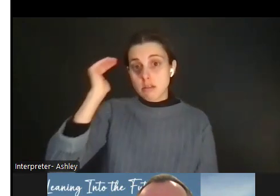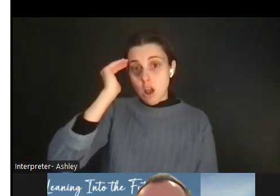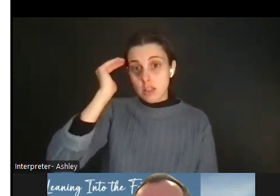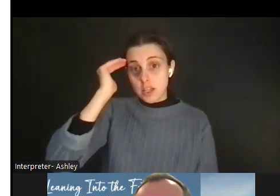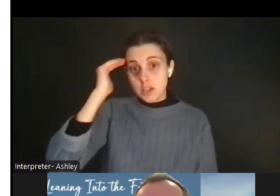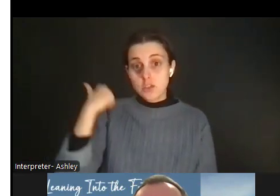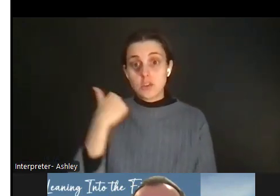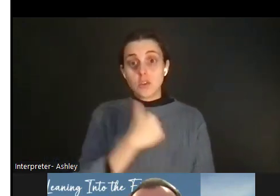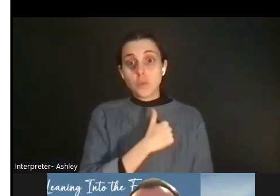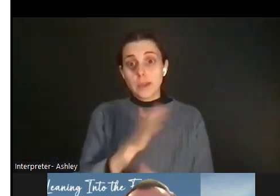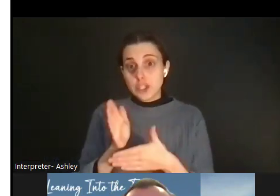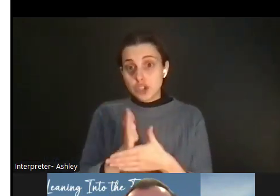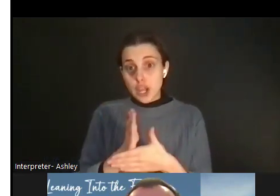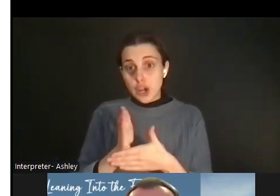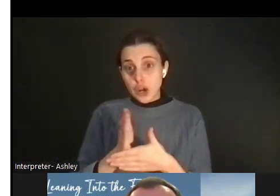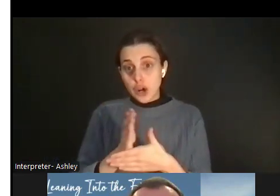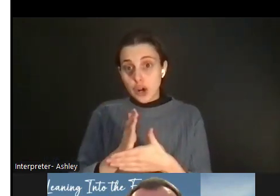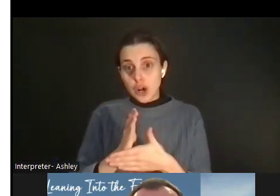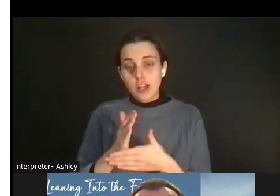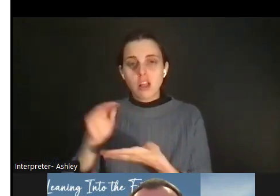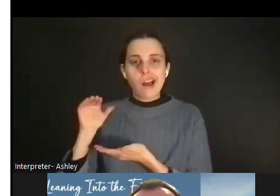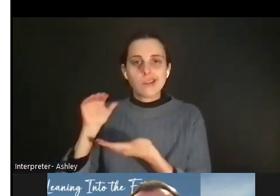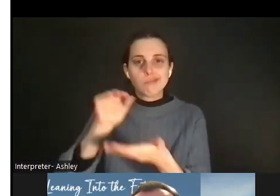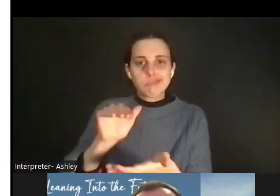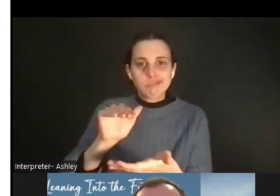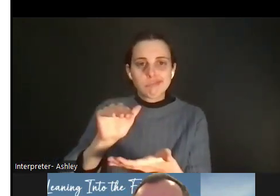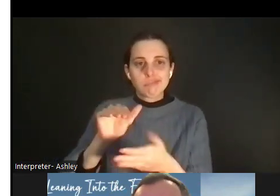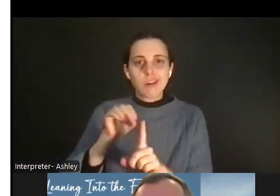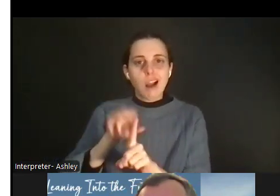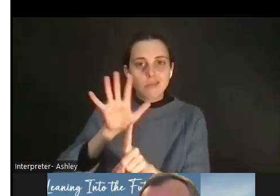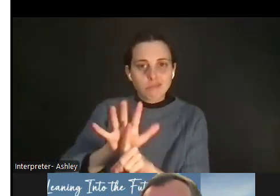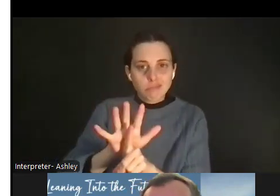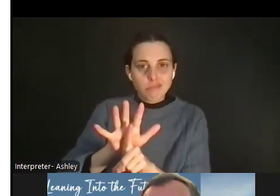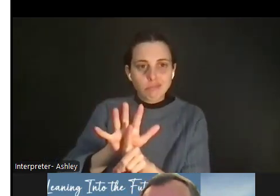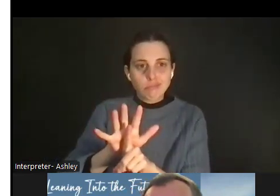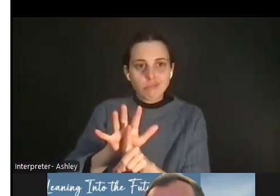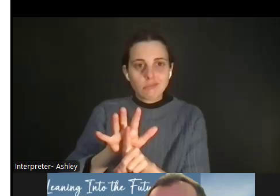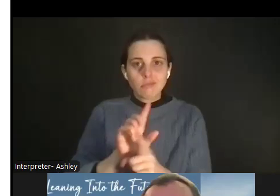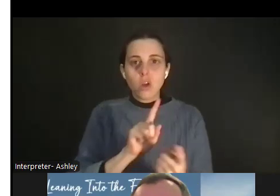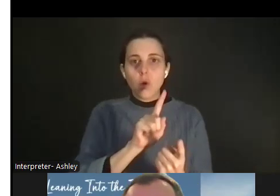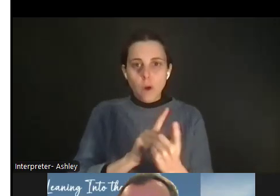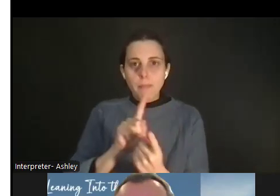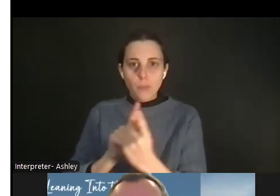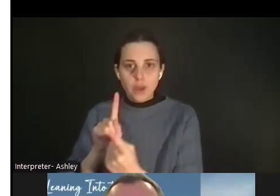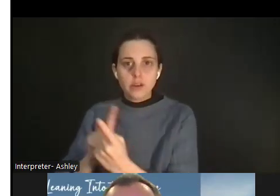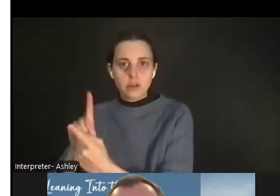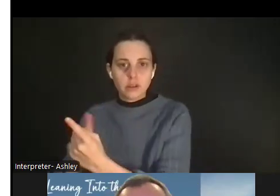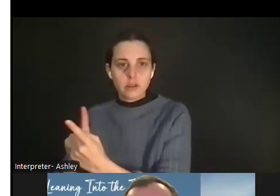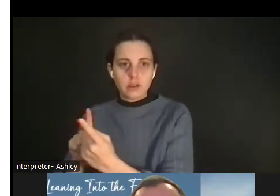on board. Teams are onboarded to that knowledge one by one, right? And then there are some other organizations, the